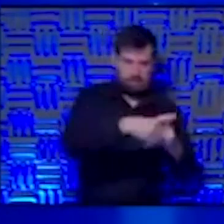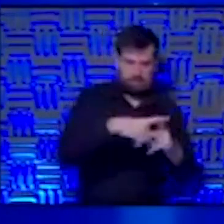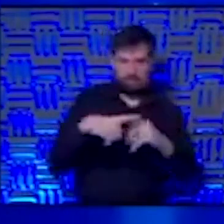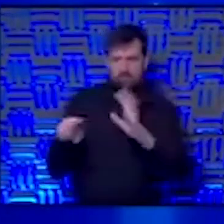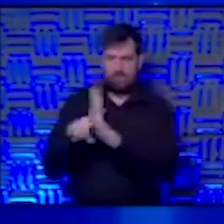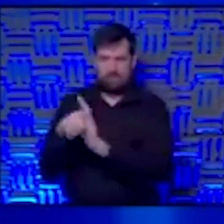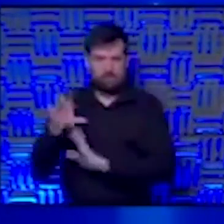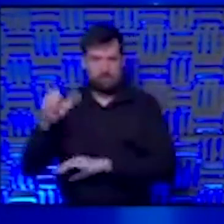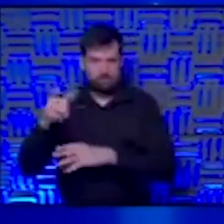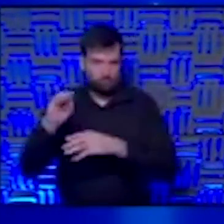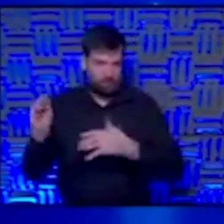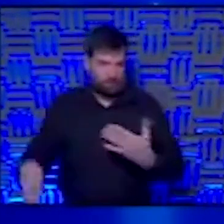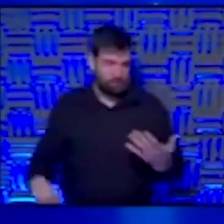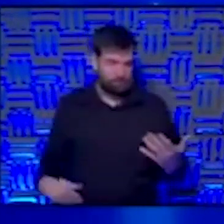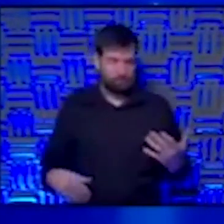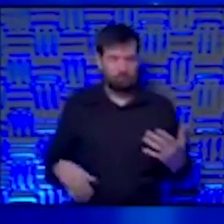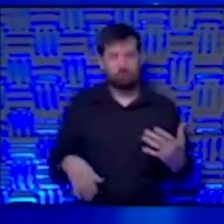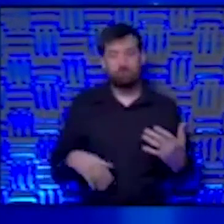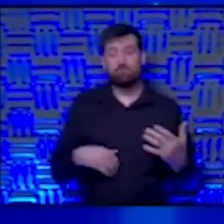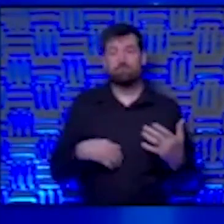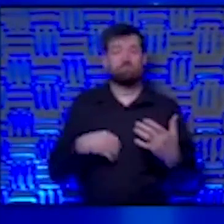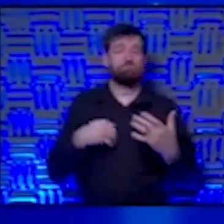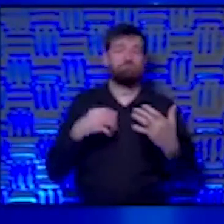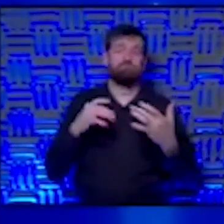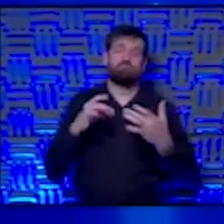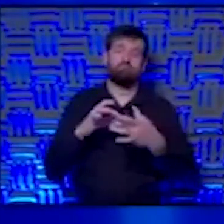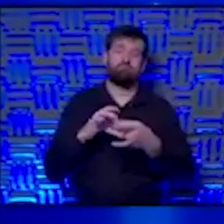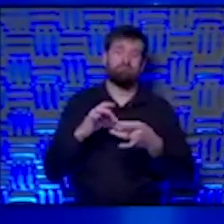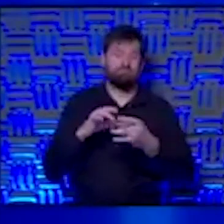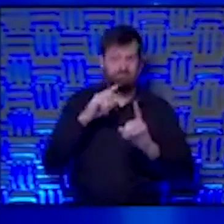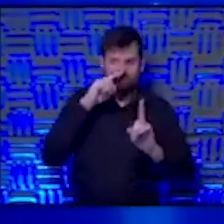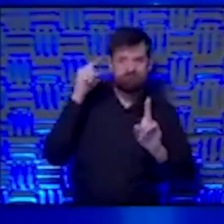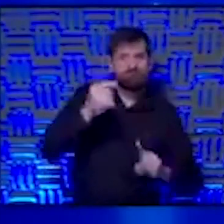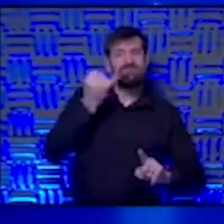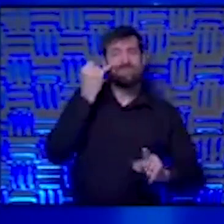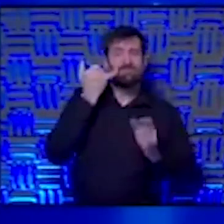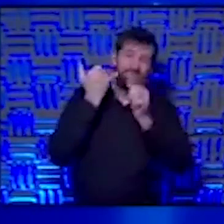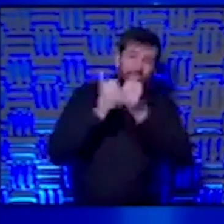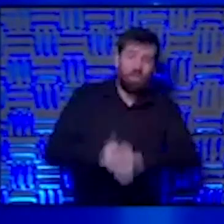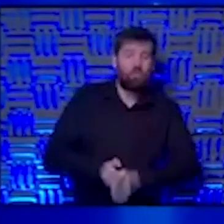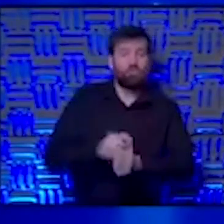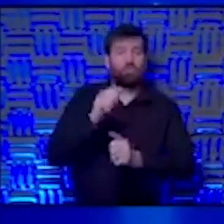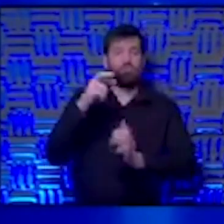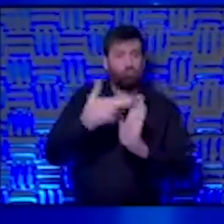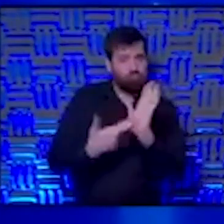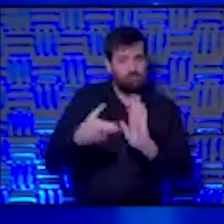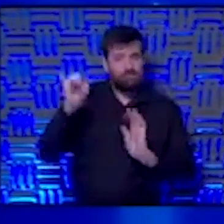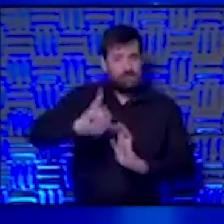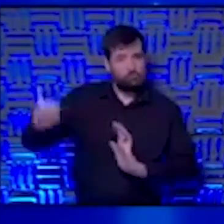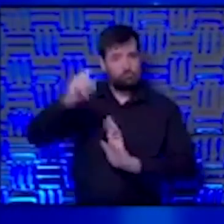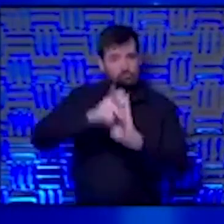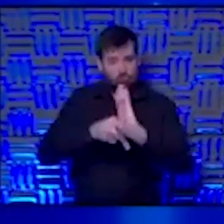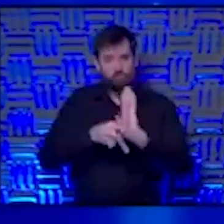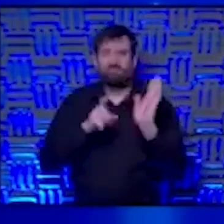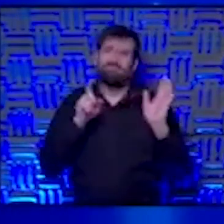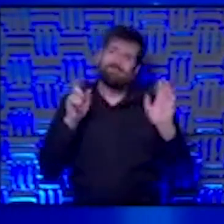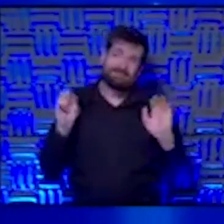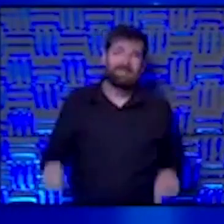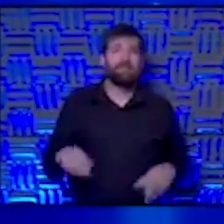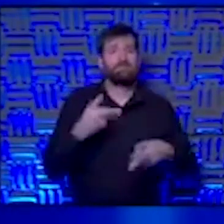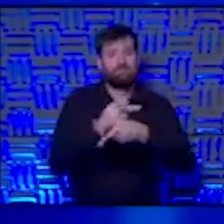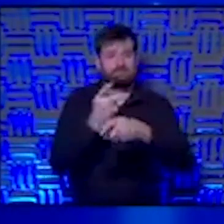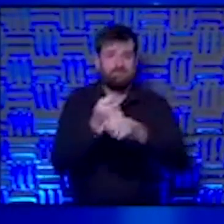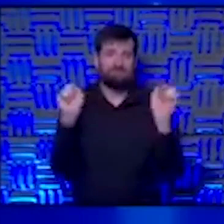And so, the message gets across. And if you follow the rules of infection control, you can stay